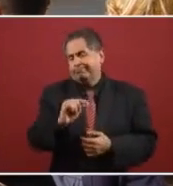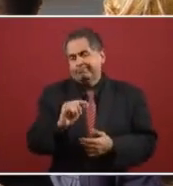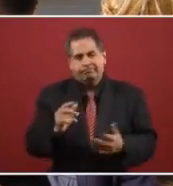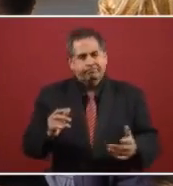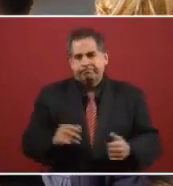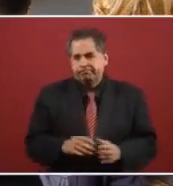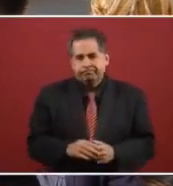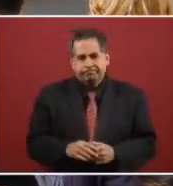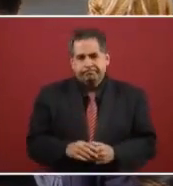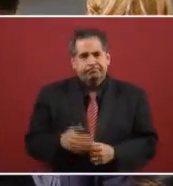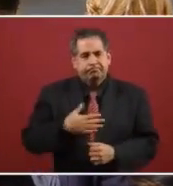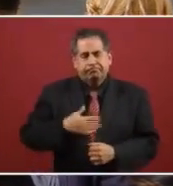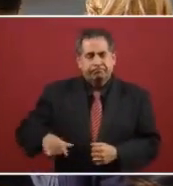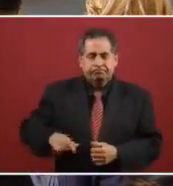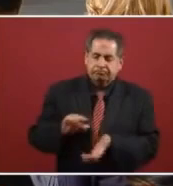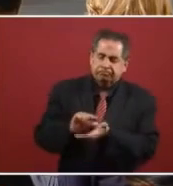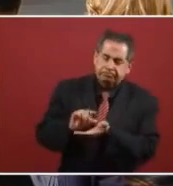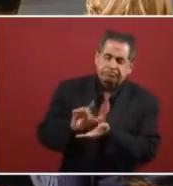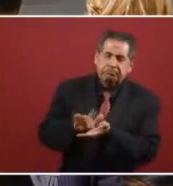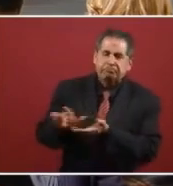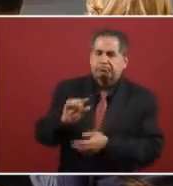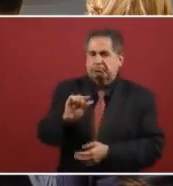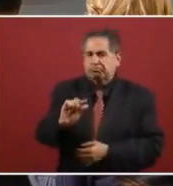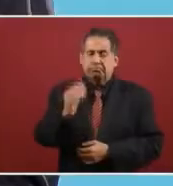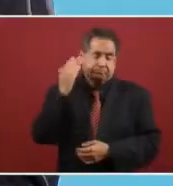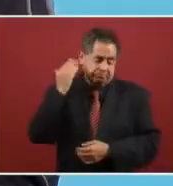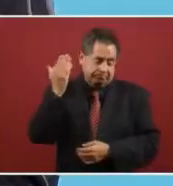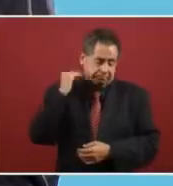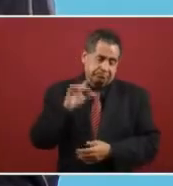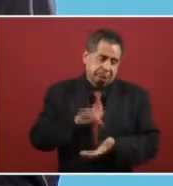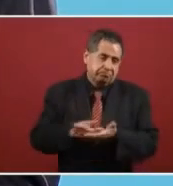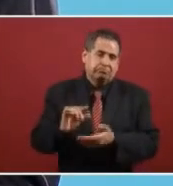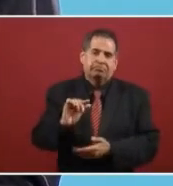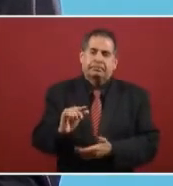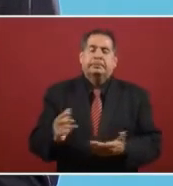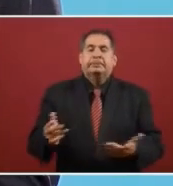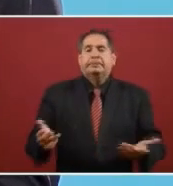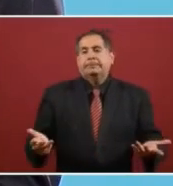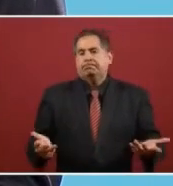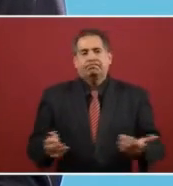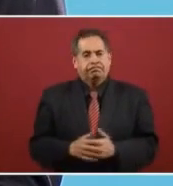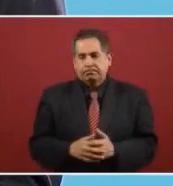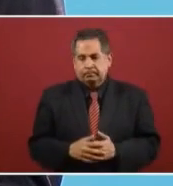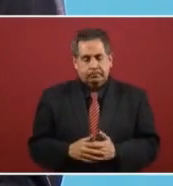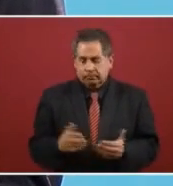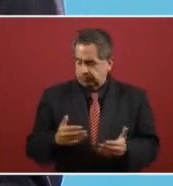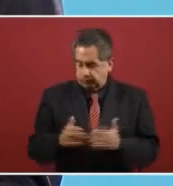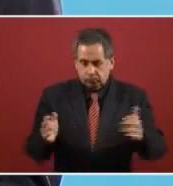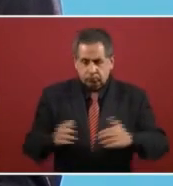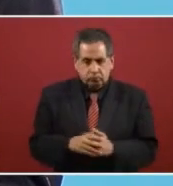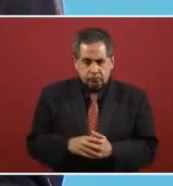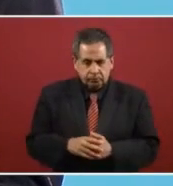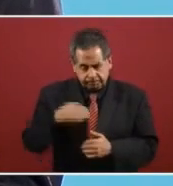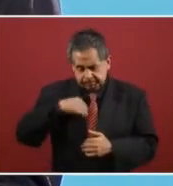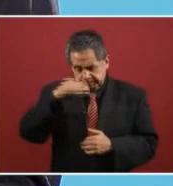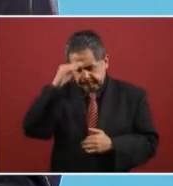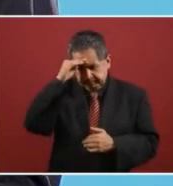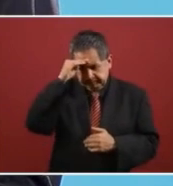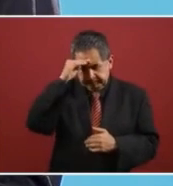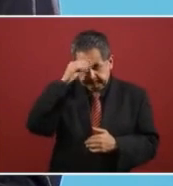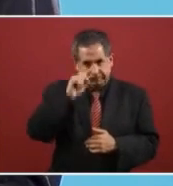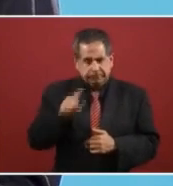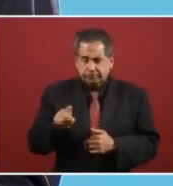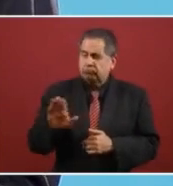and very little support on the behalf of the government. So now we're going